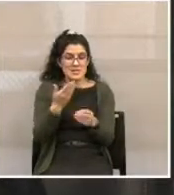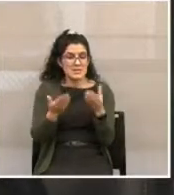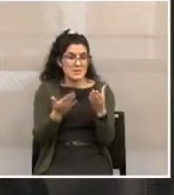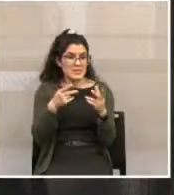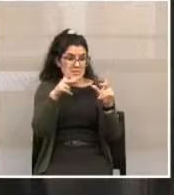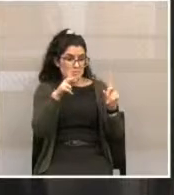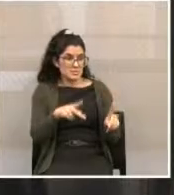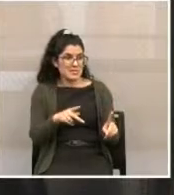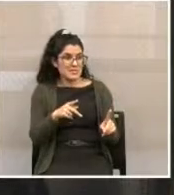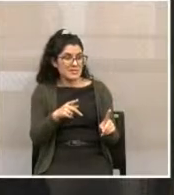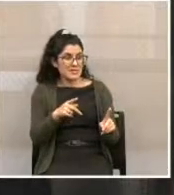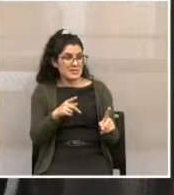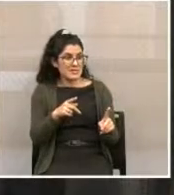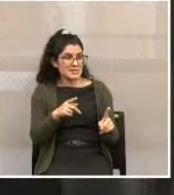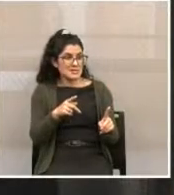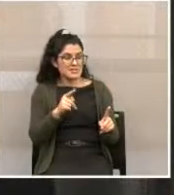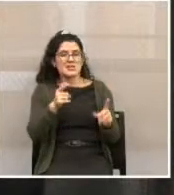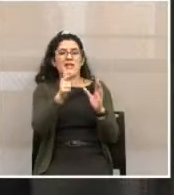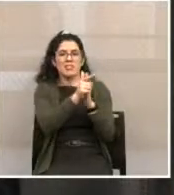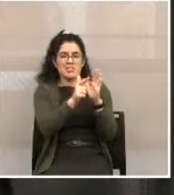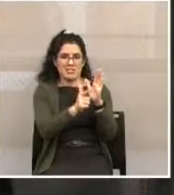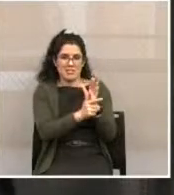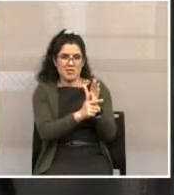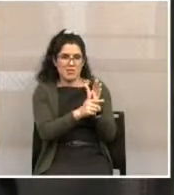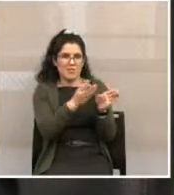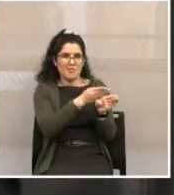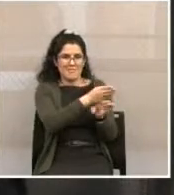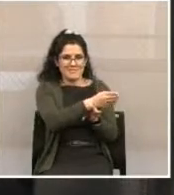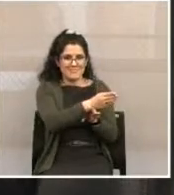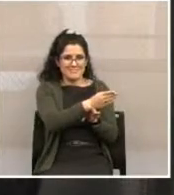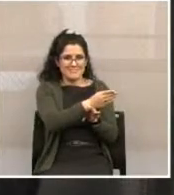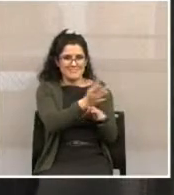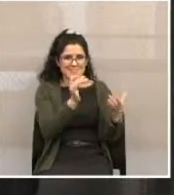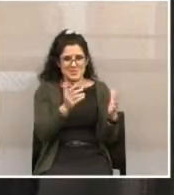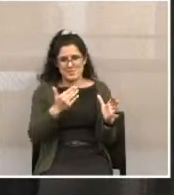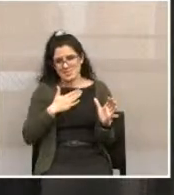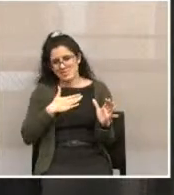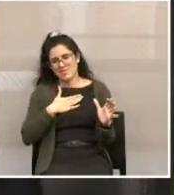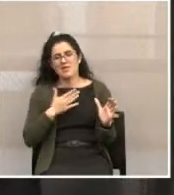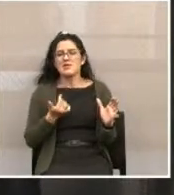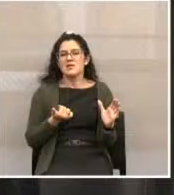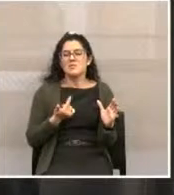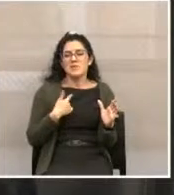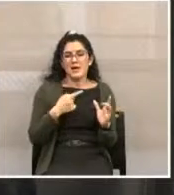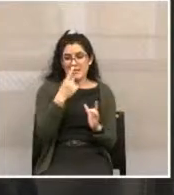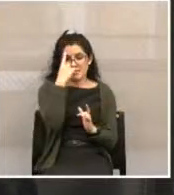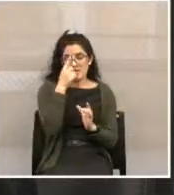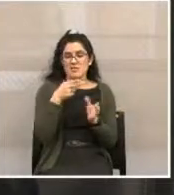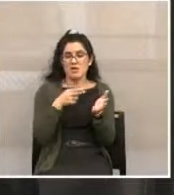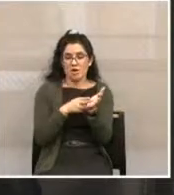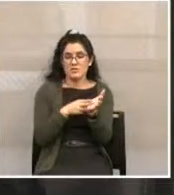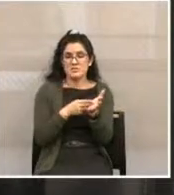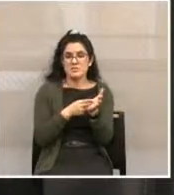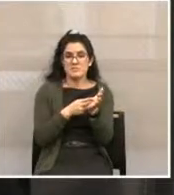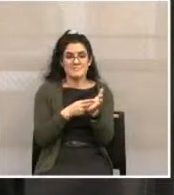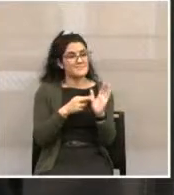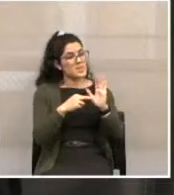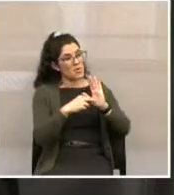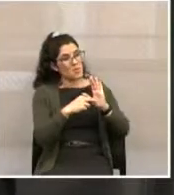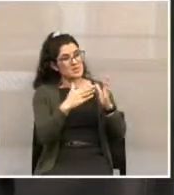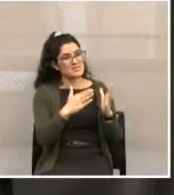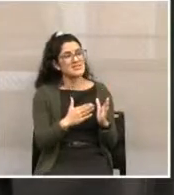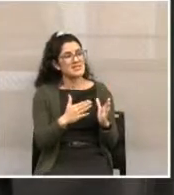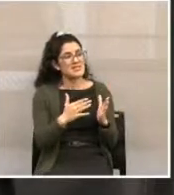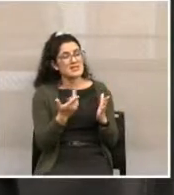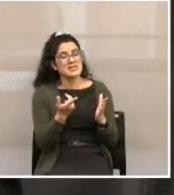in a legal field than myself. But I do think that the bottom line, Representative,